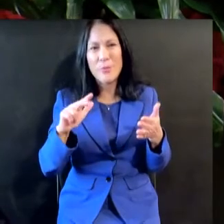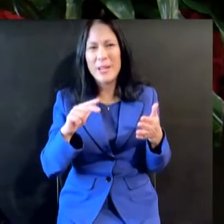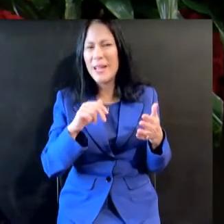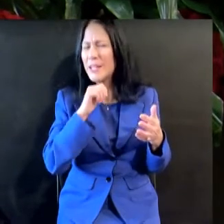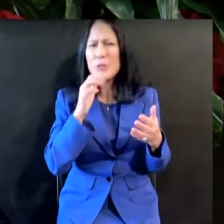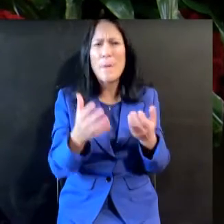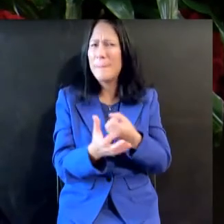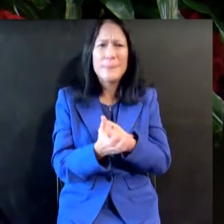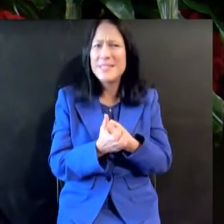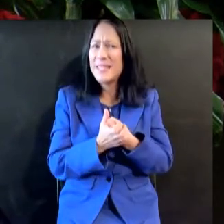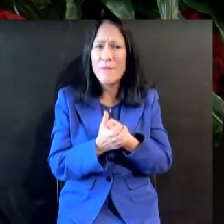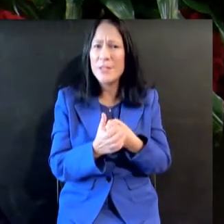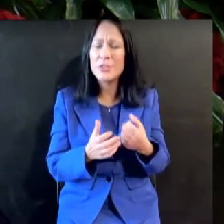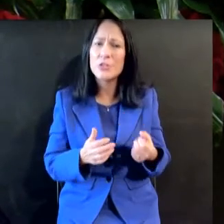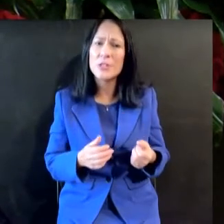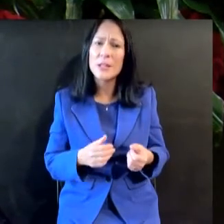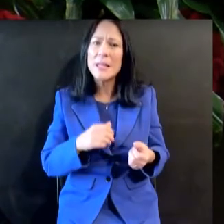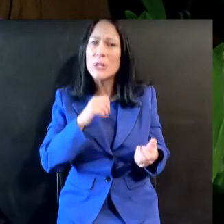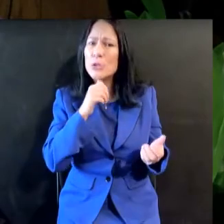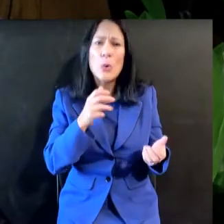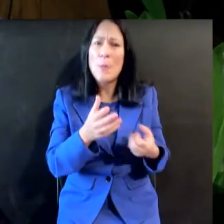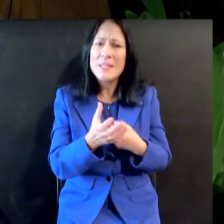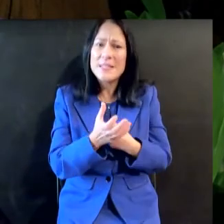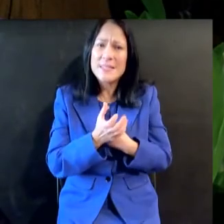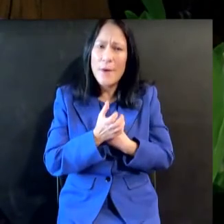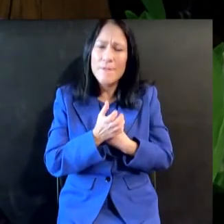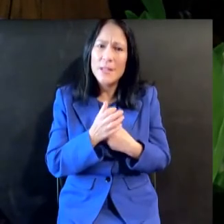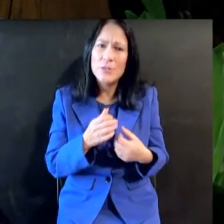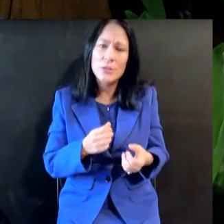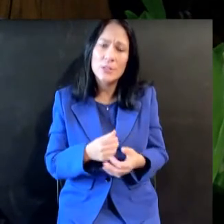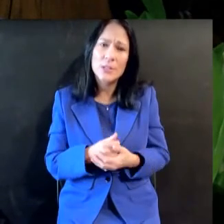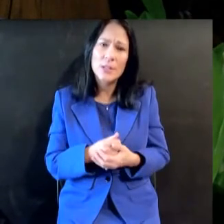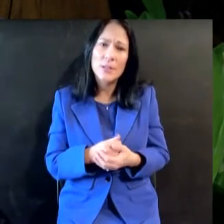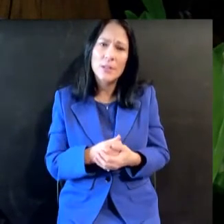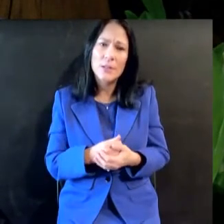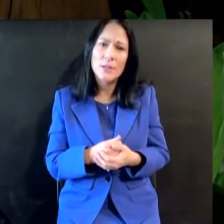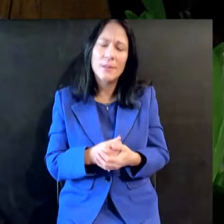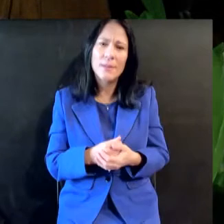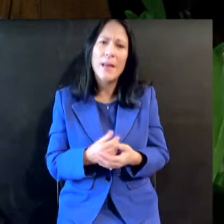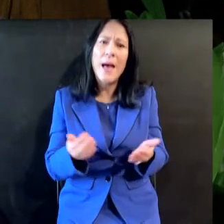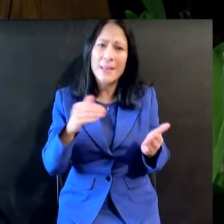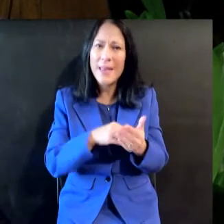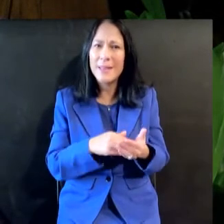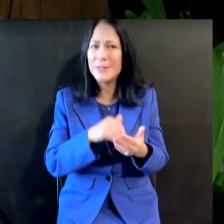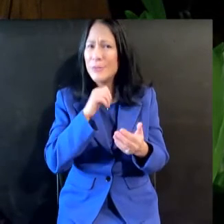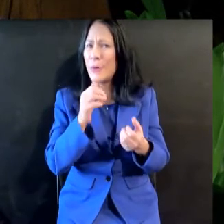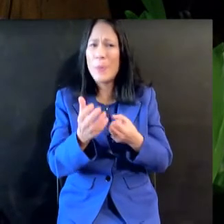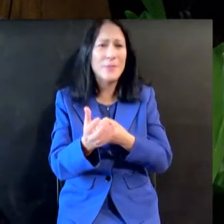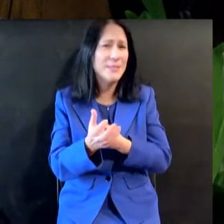selfish. Don't be selfish. I'm going to say it again. Don't be selfish.